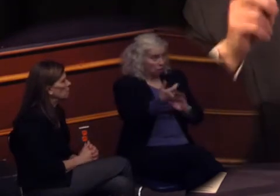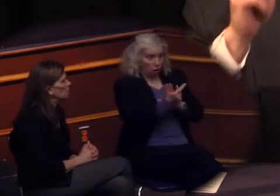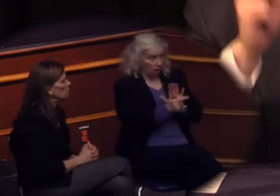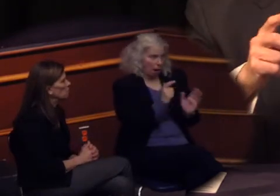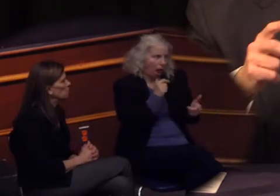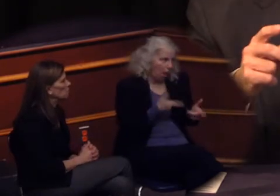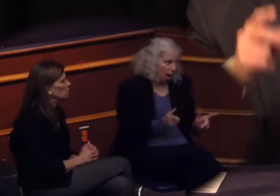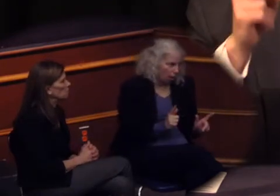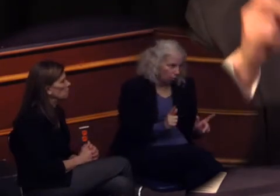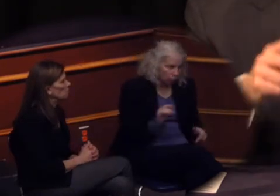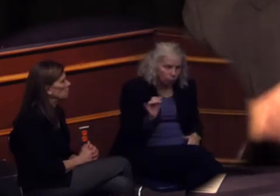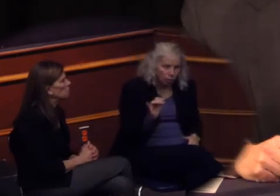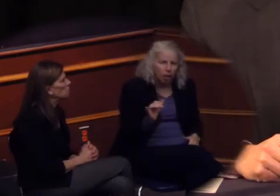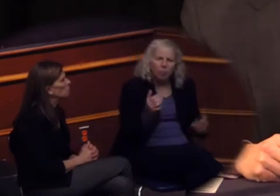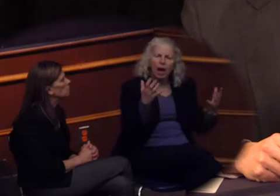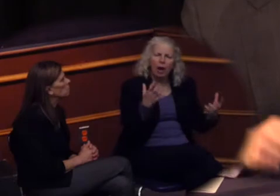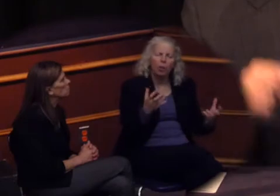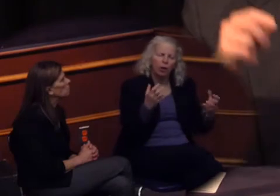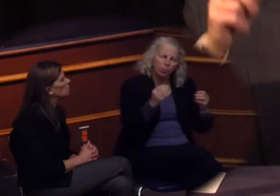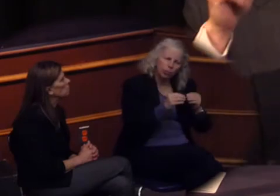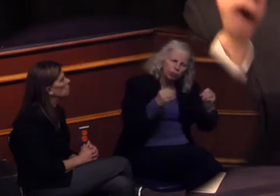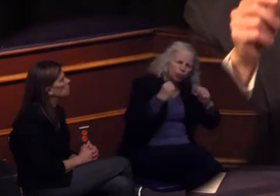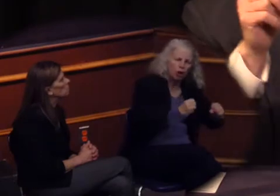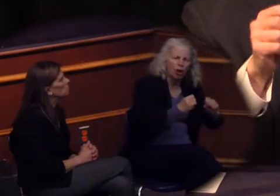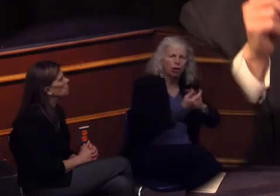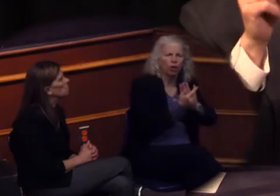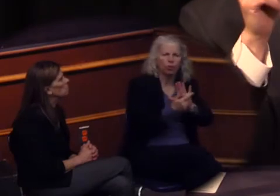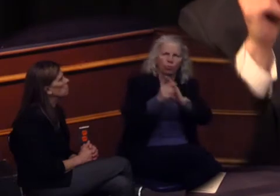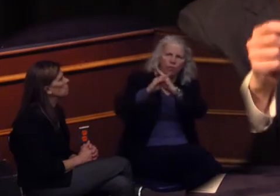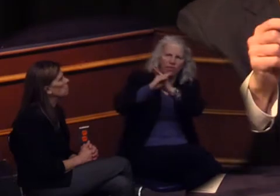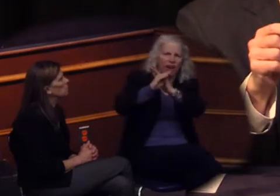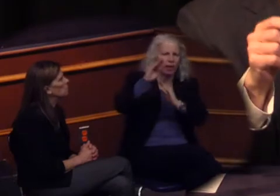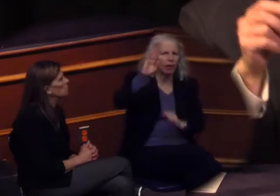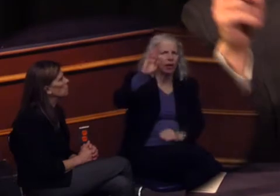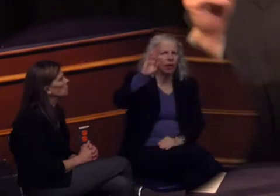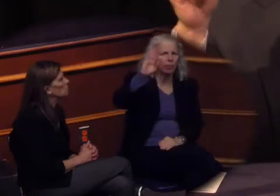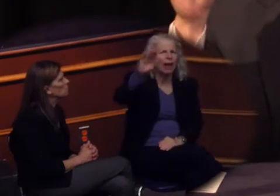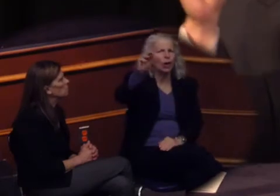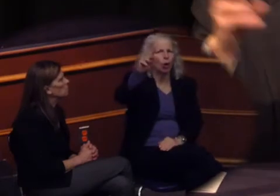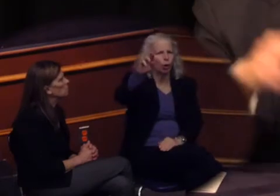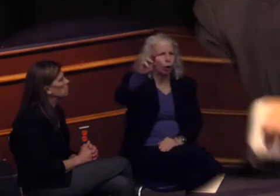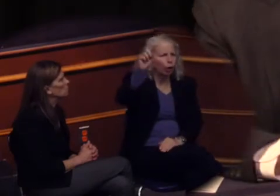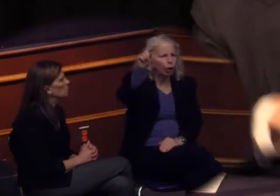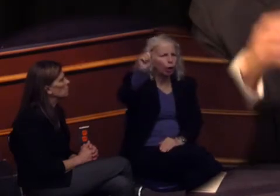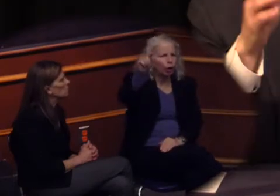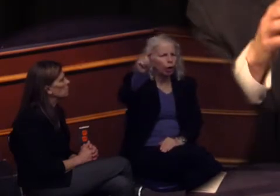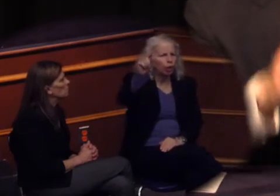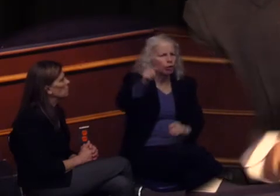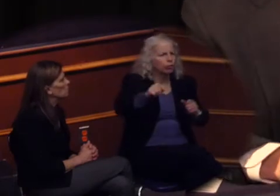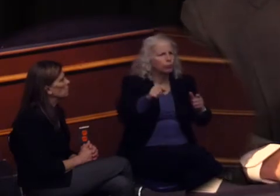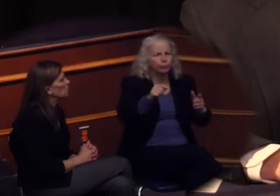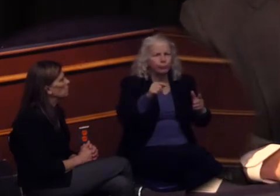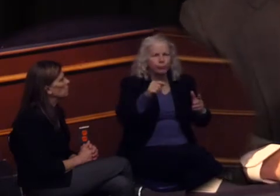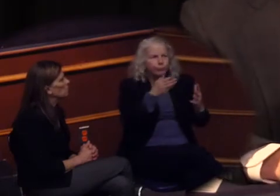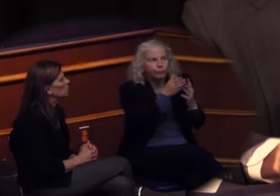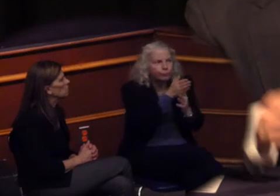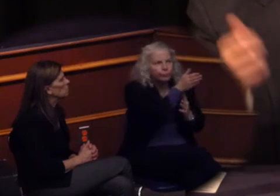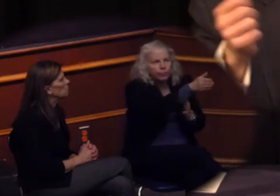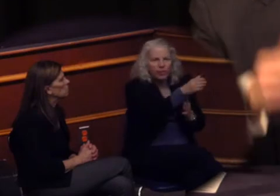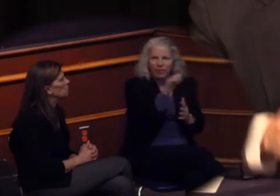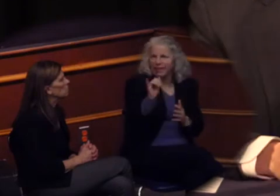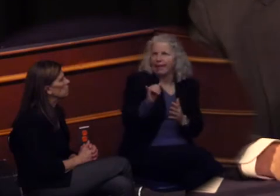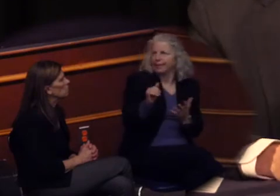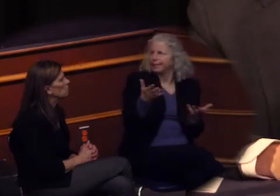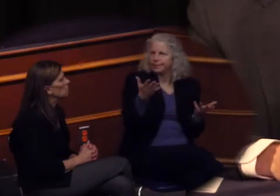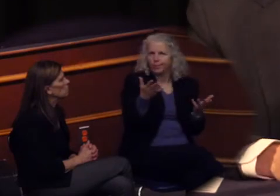But I have also called for strengthening our laws so that Governor Baker can no longer run through this Baker loophole where